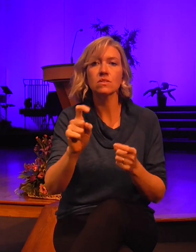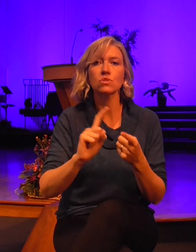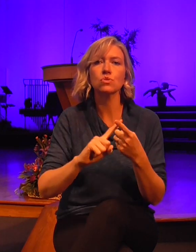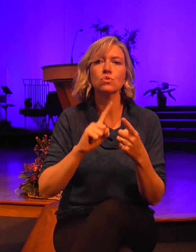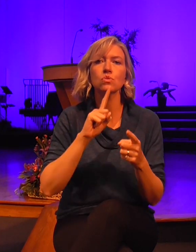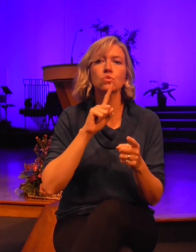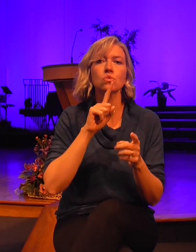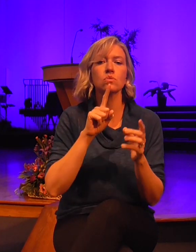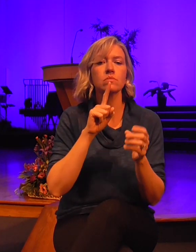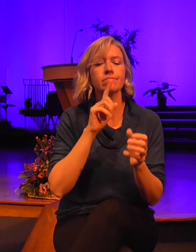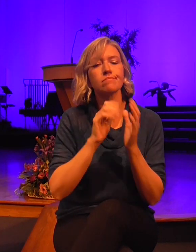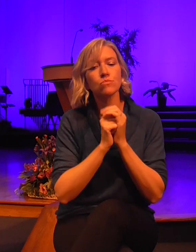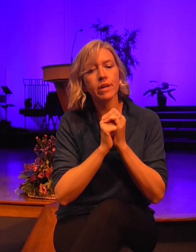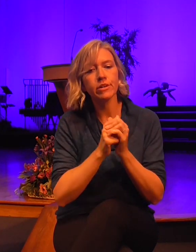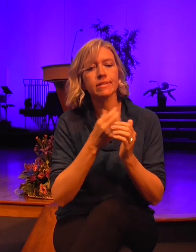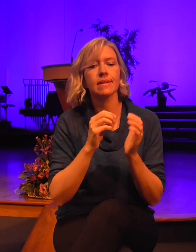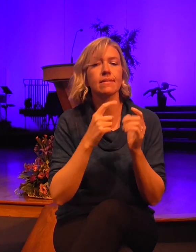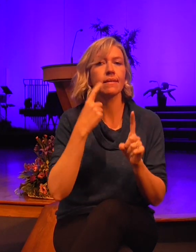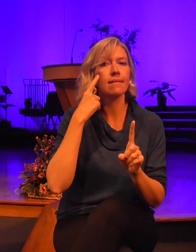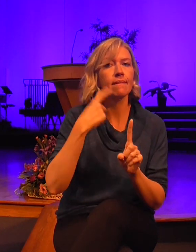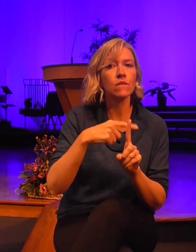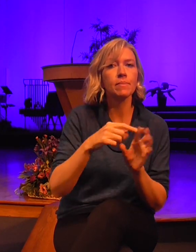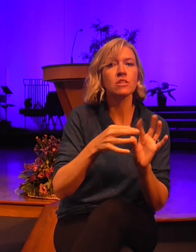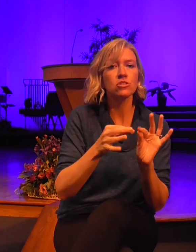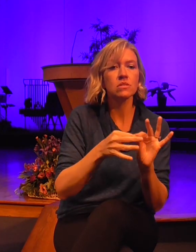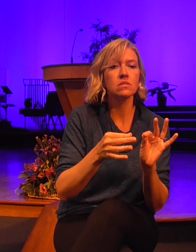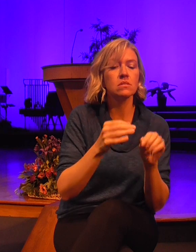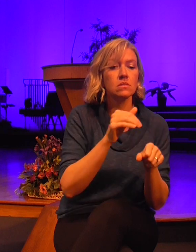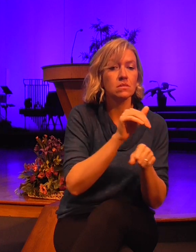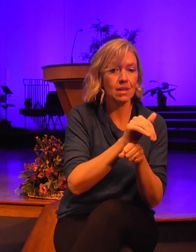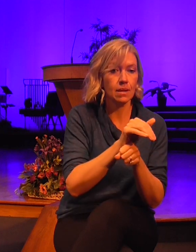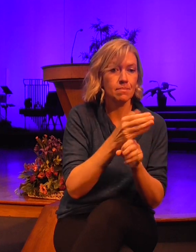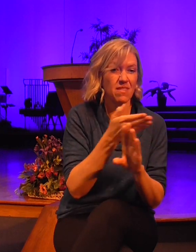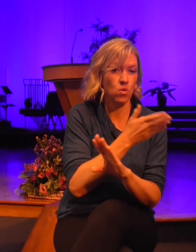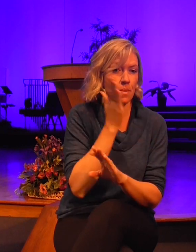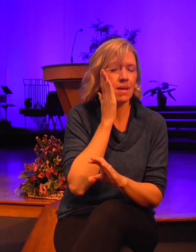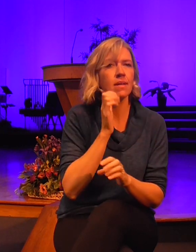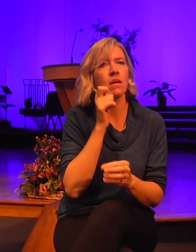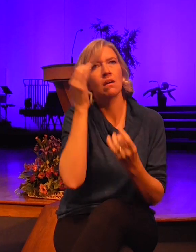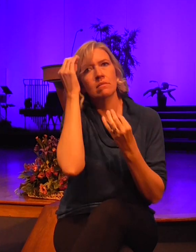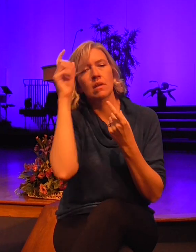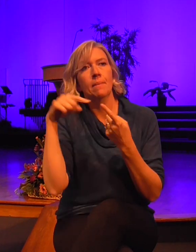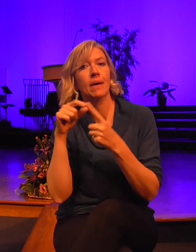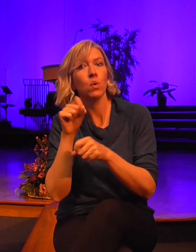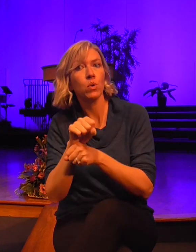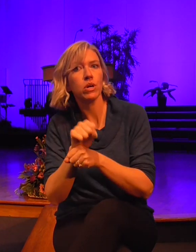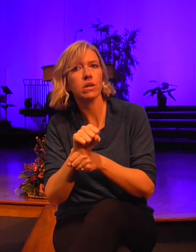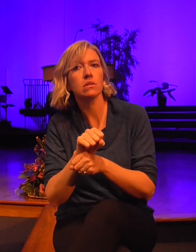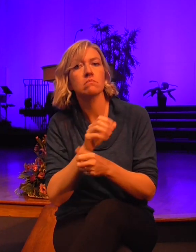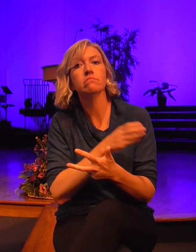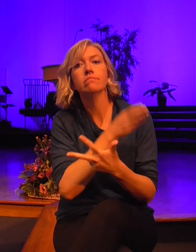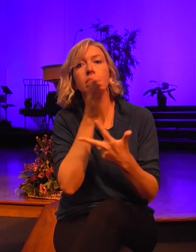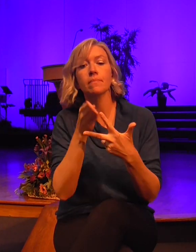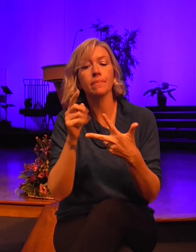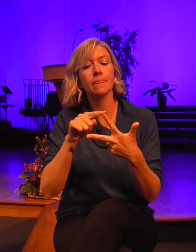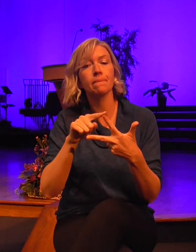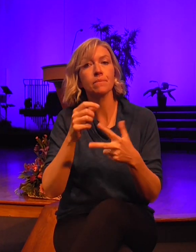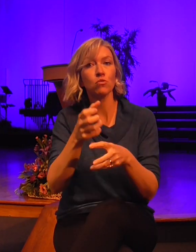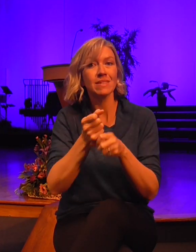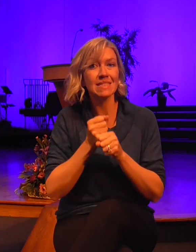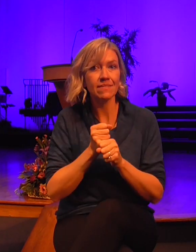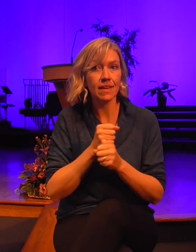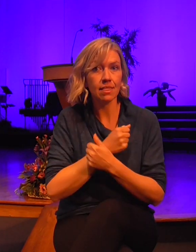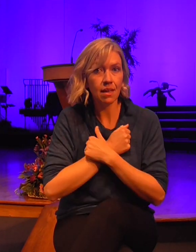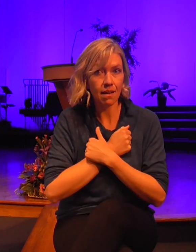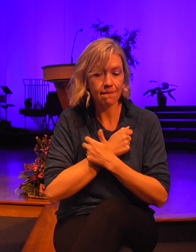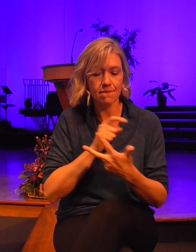and not just worried about the workflow. When it comes to saying yes to receiving love, I say a daily affirmation